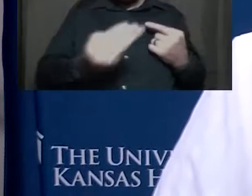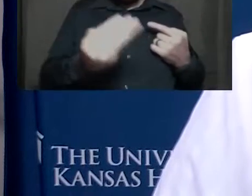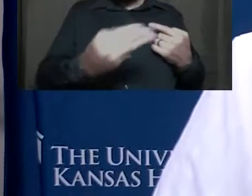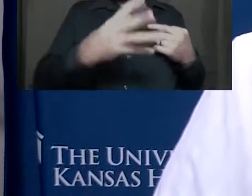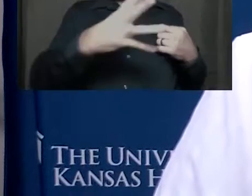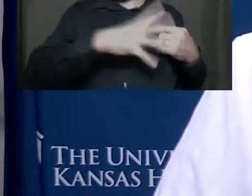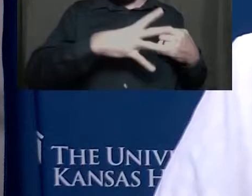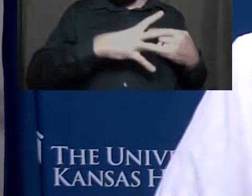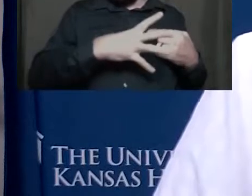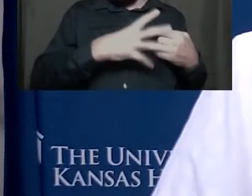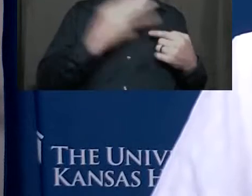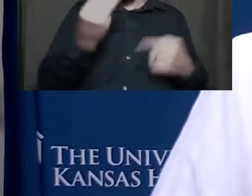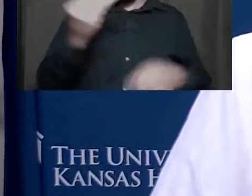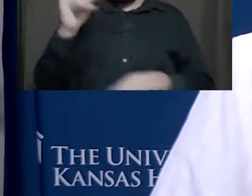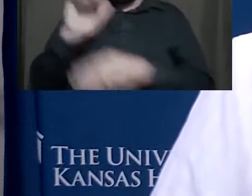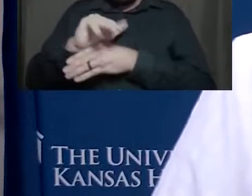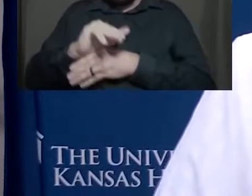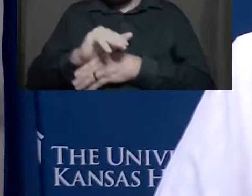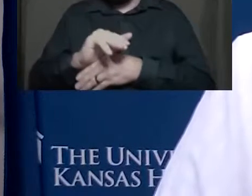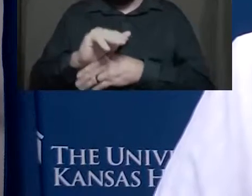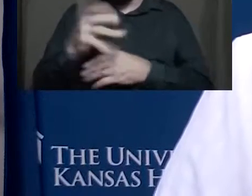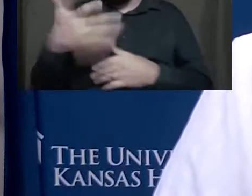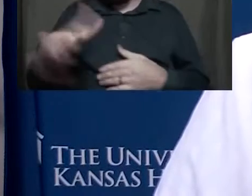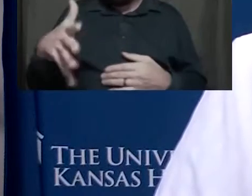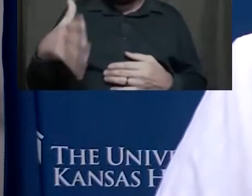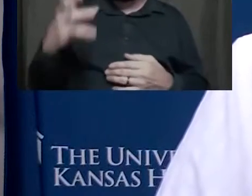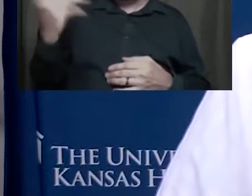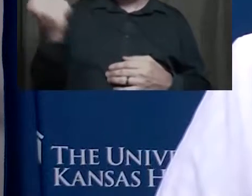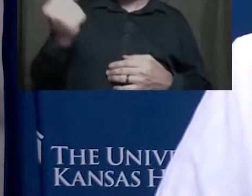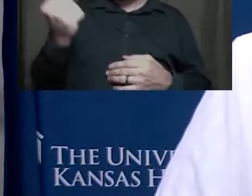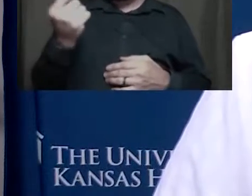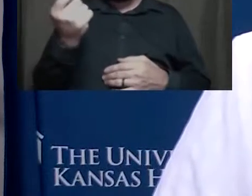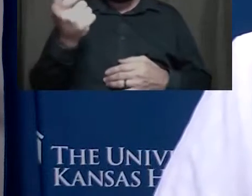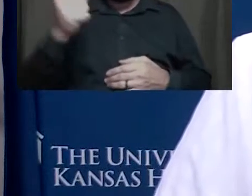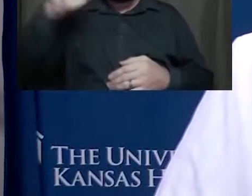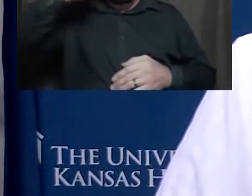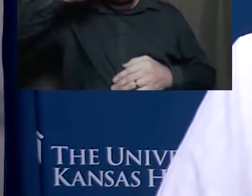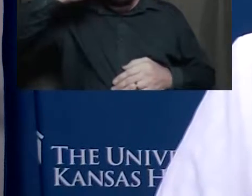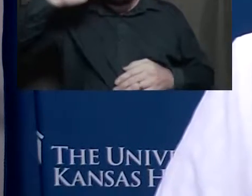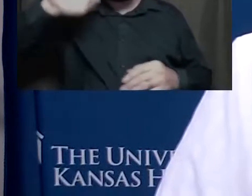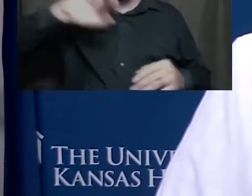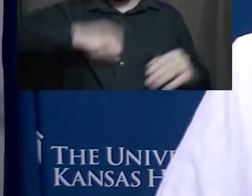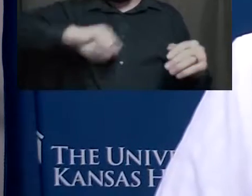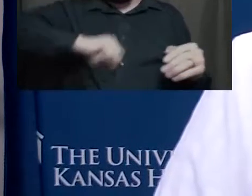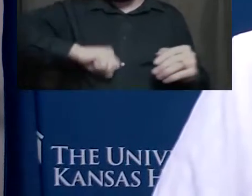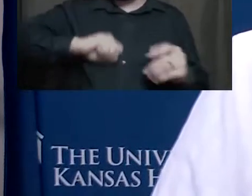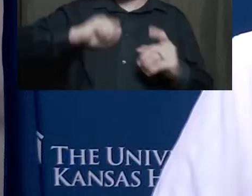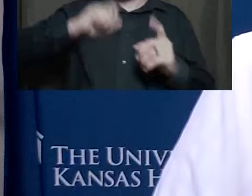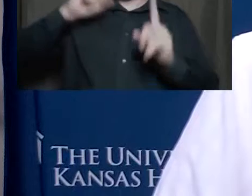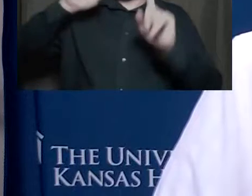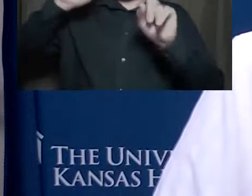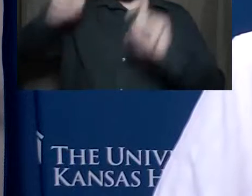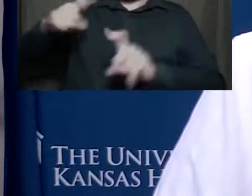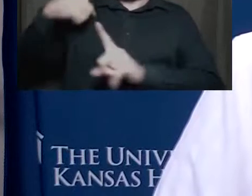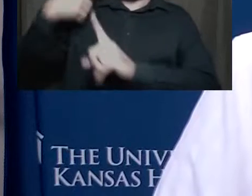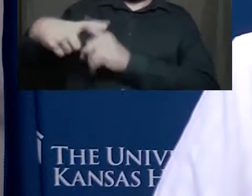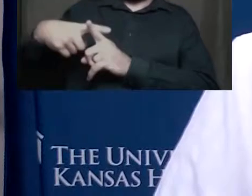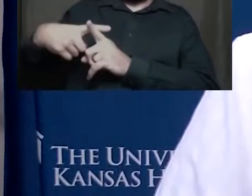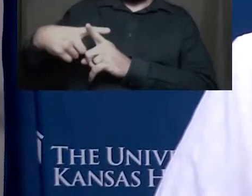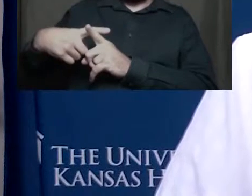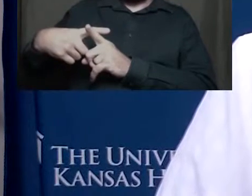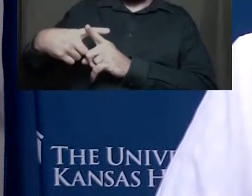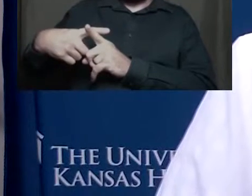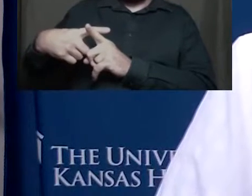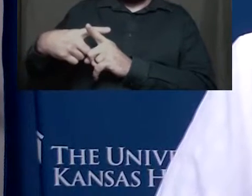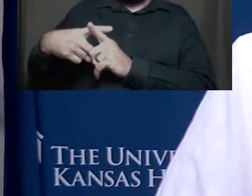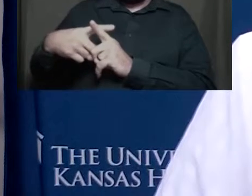feel so well, Tuesday maybe has a fever, a little bit of a cough, and gets tested and is positive for COVID, without any of the precautions